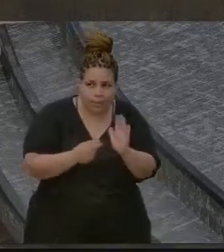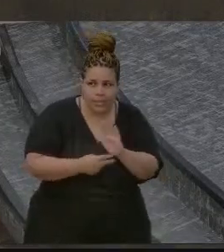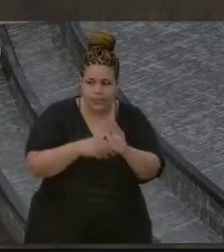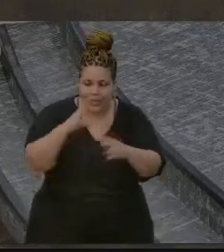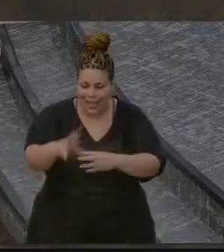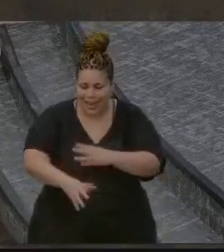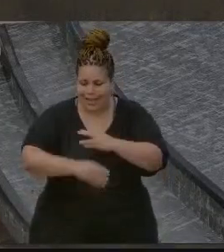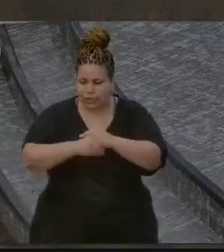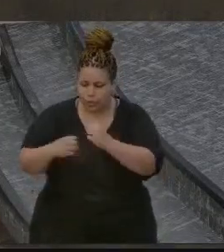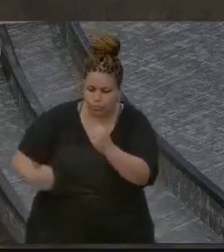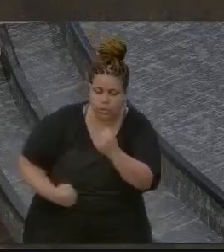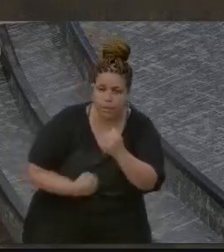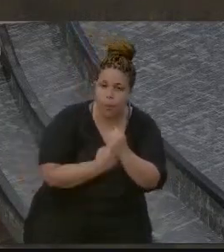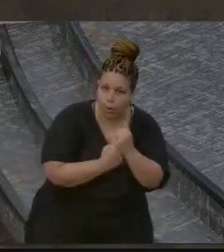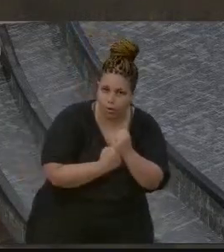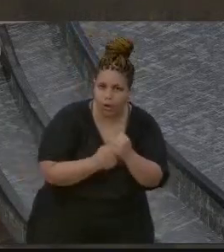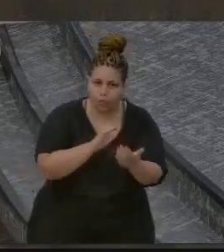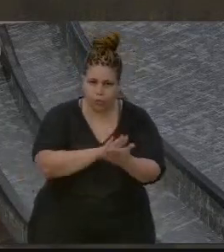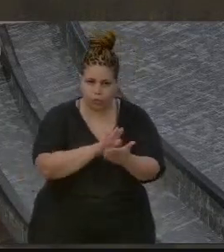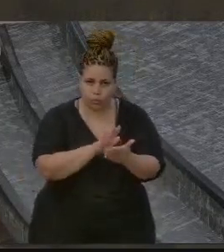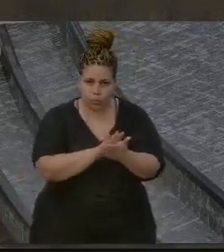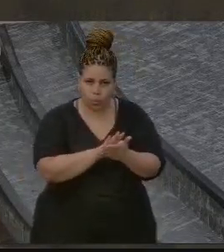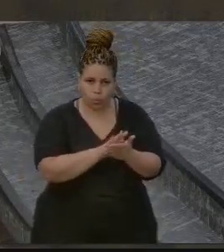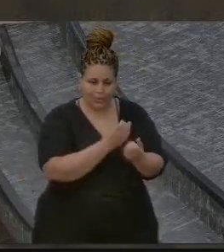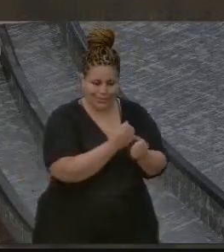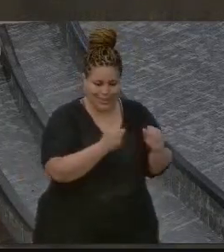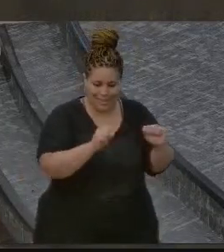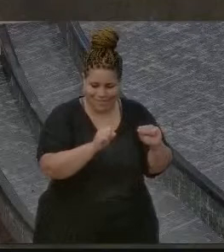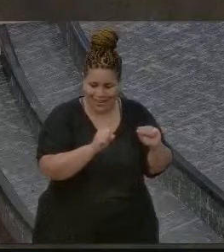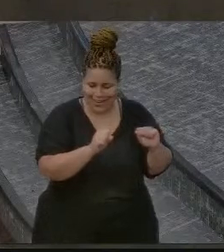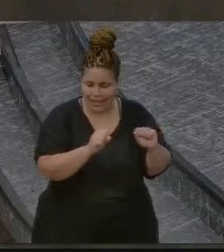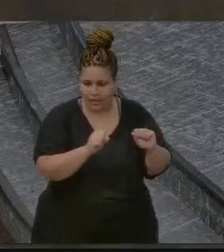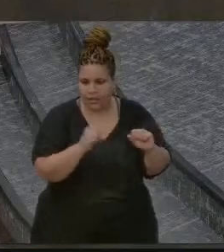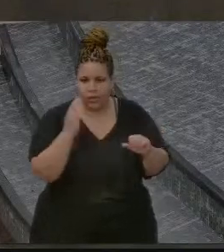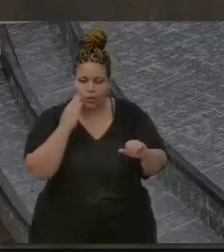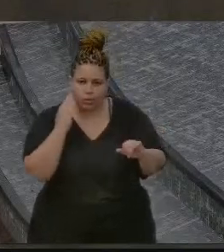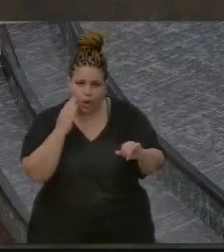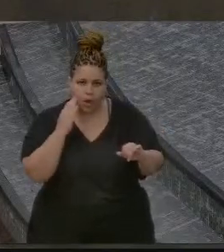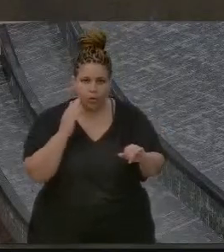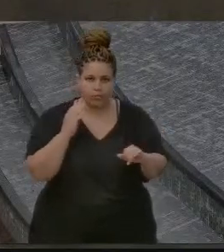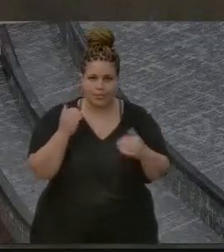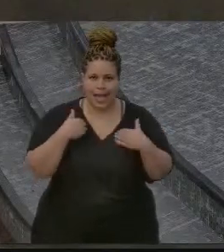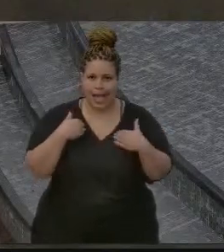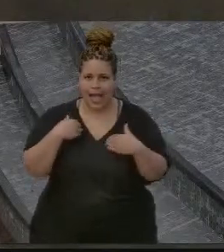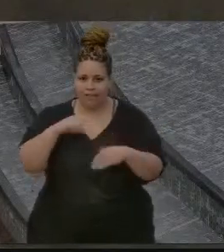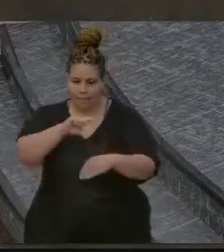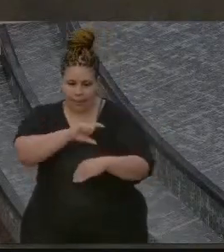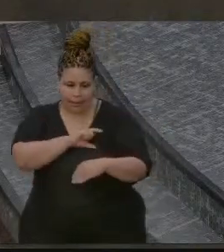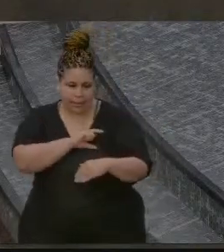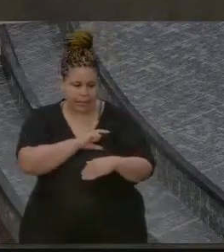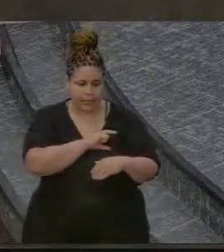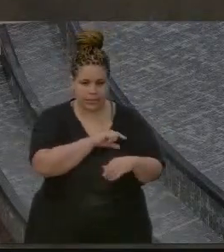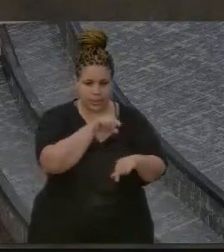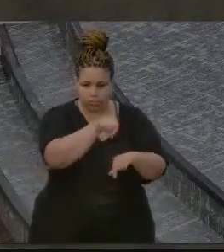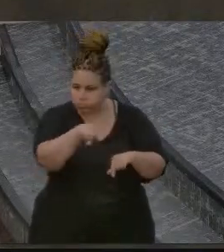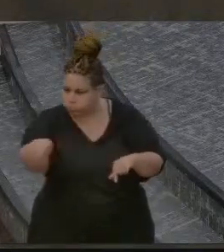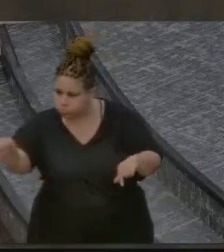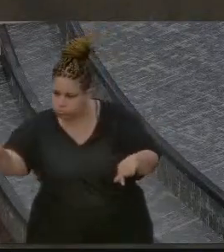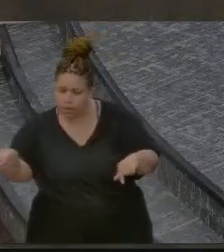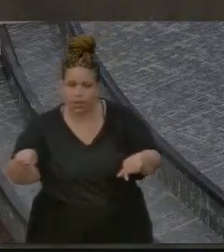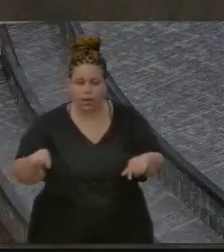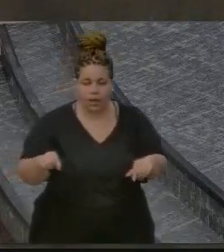work of school safety and security can look like for our system, and we can share that with you in the this week's board